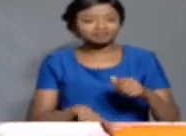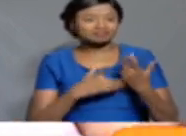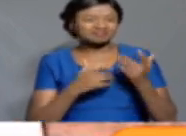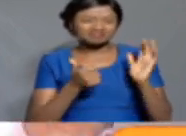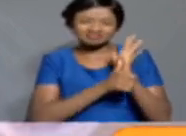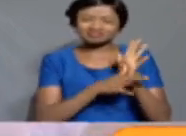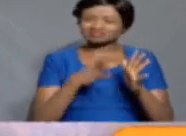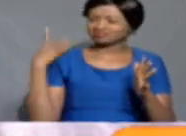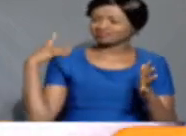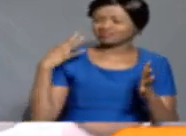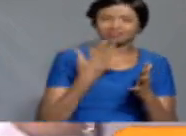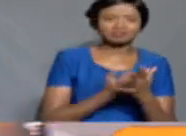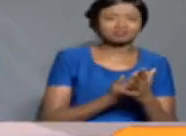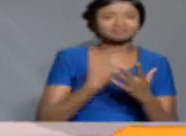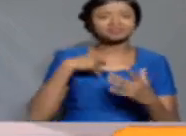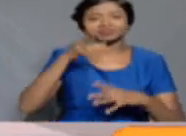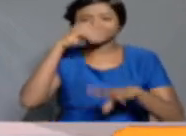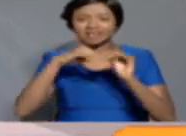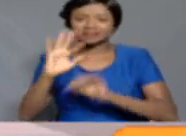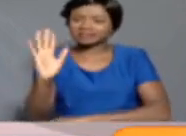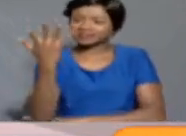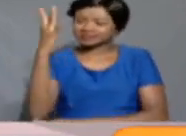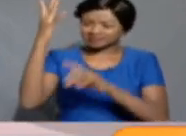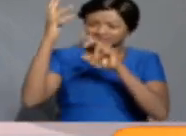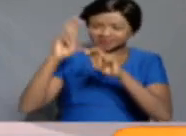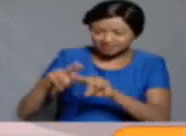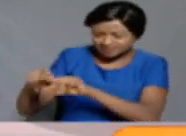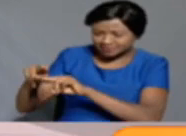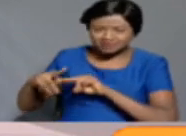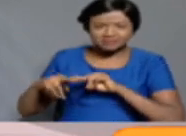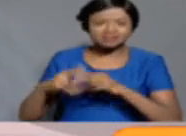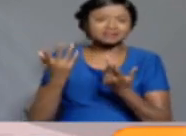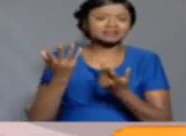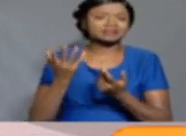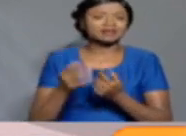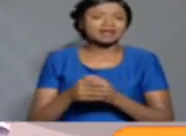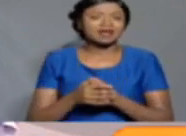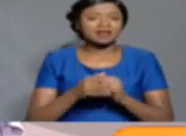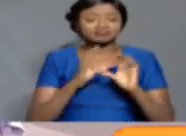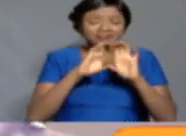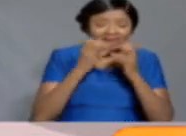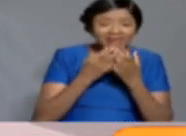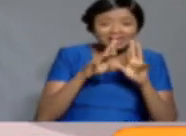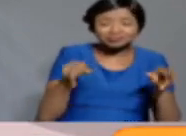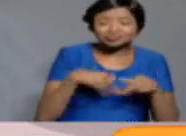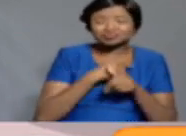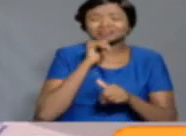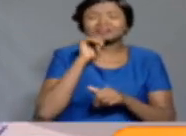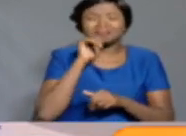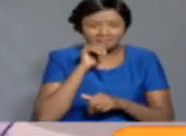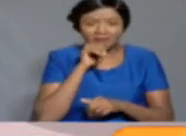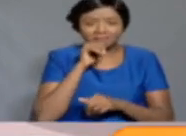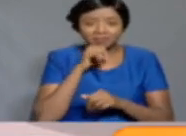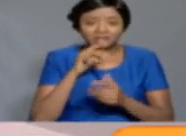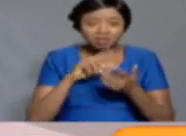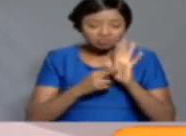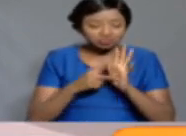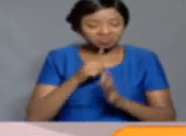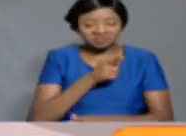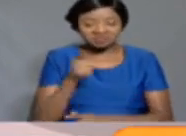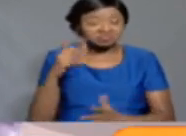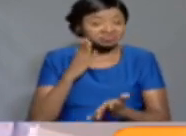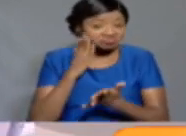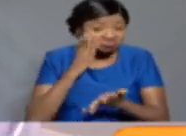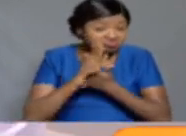been there. People learning under trees and people having all these congested classes, and so probably those are not maybe the real